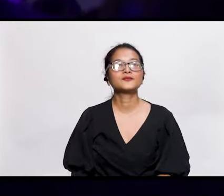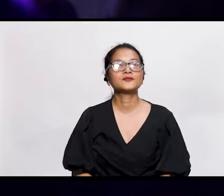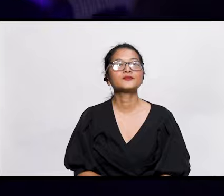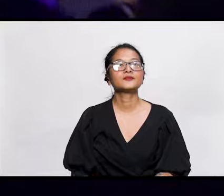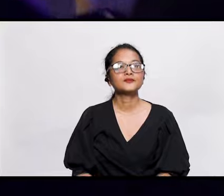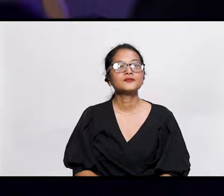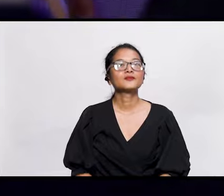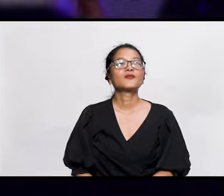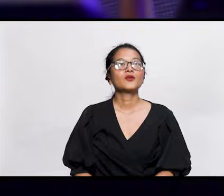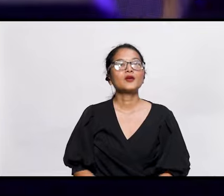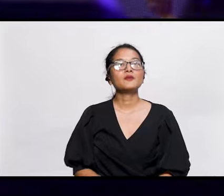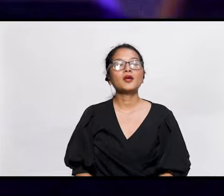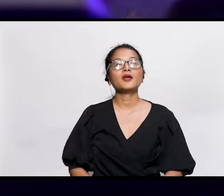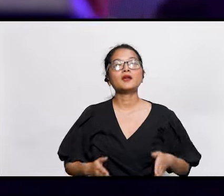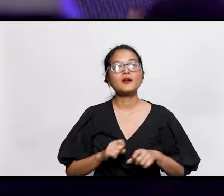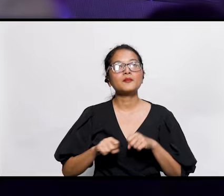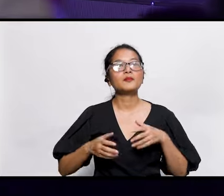sama-sama tepuk tangan